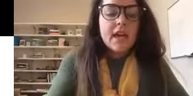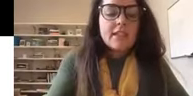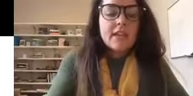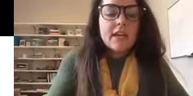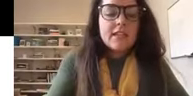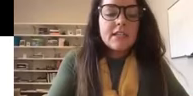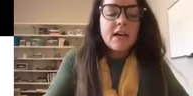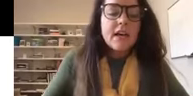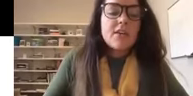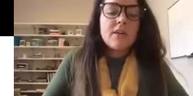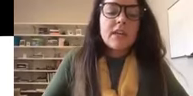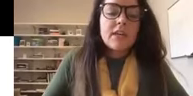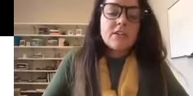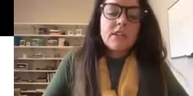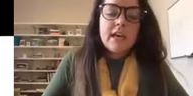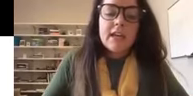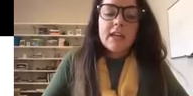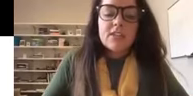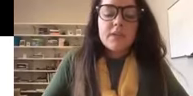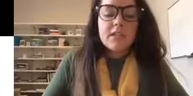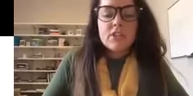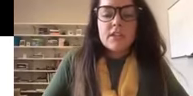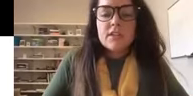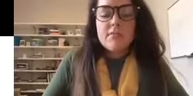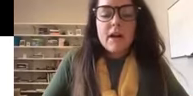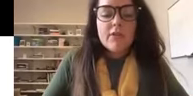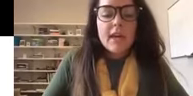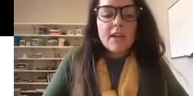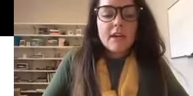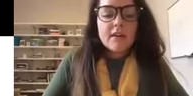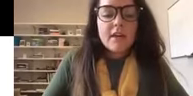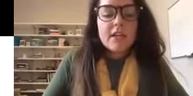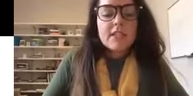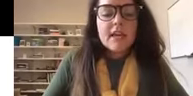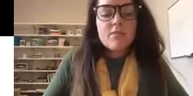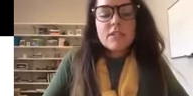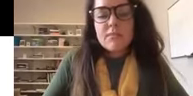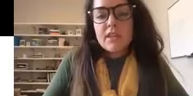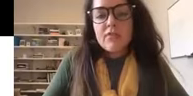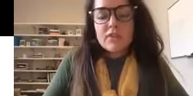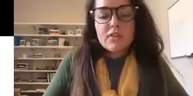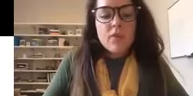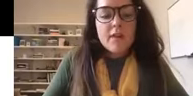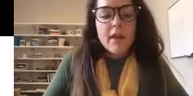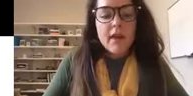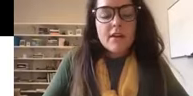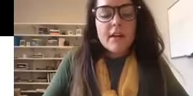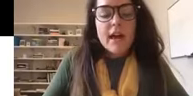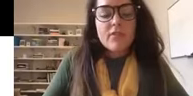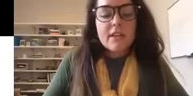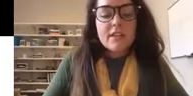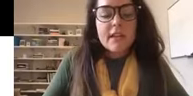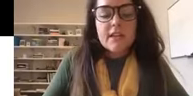In 1899, Mackinder led an expedition to Mount Kenya in an attempt to be the first white man